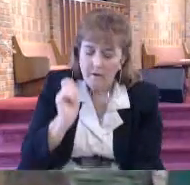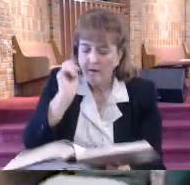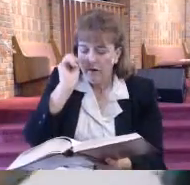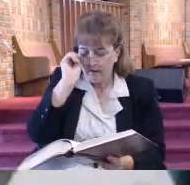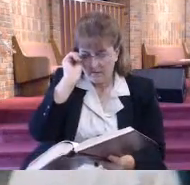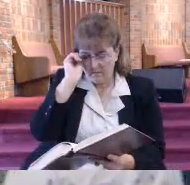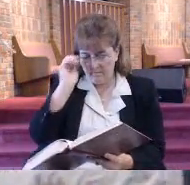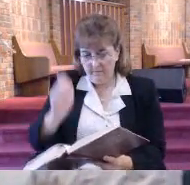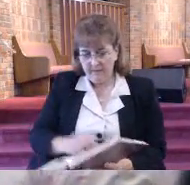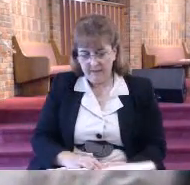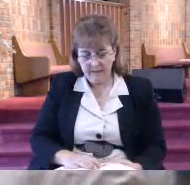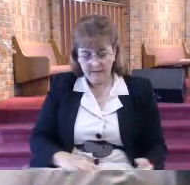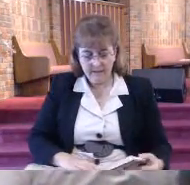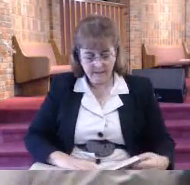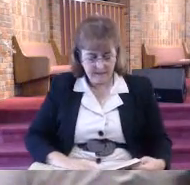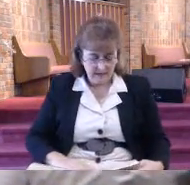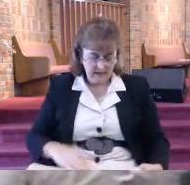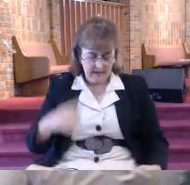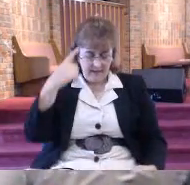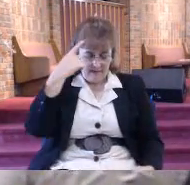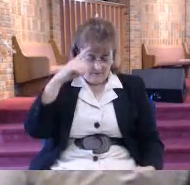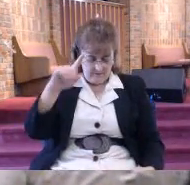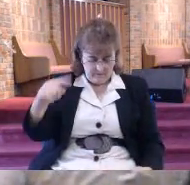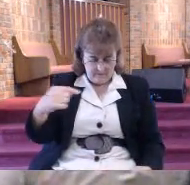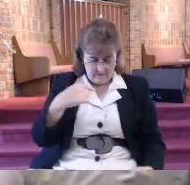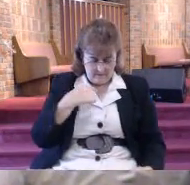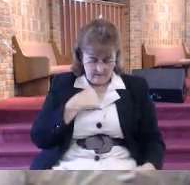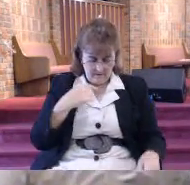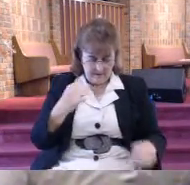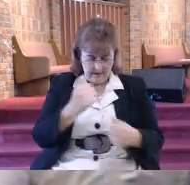Is it for me, dear Savior?